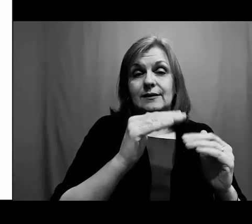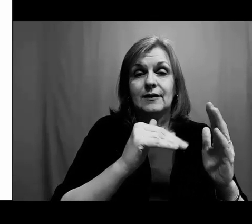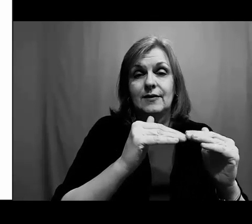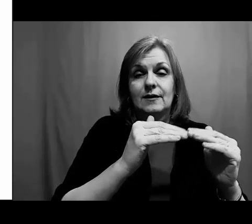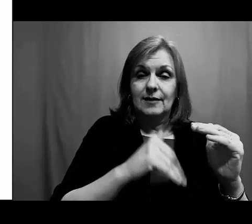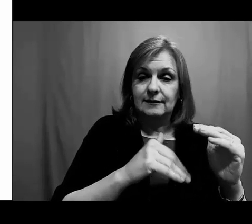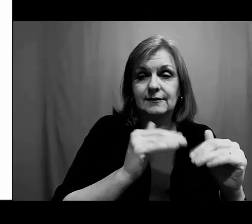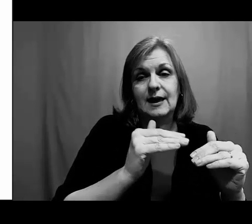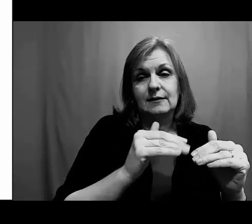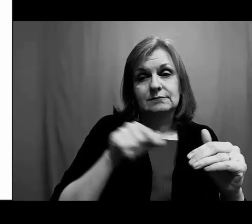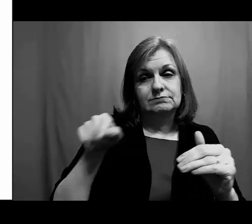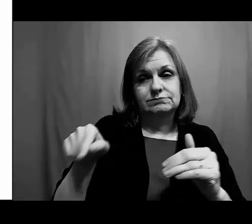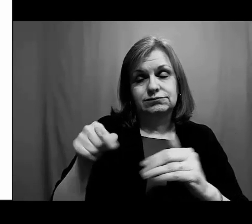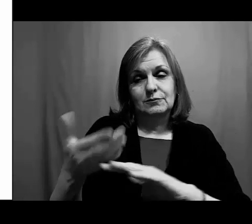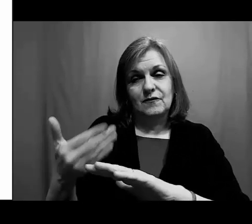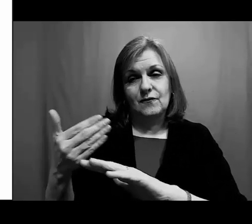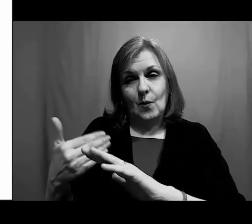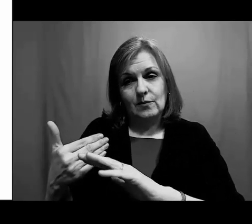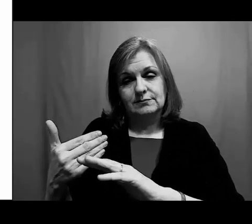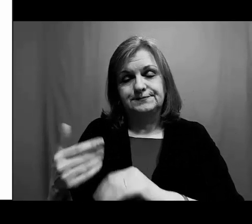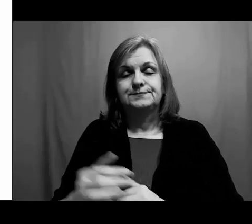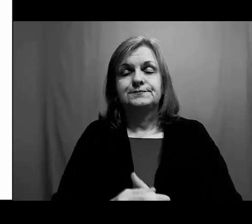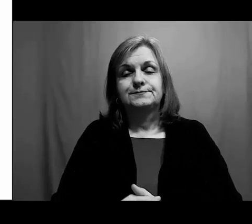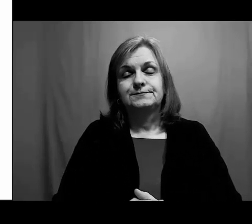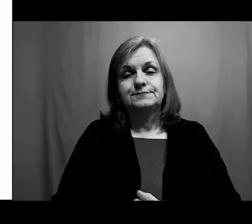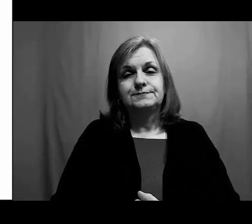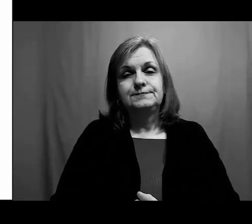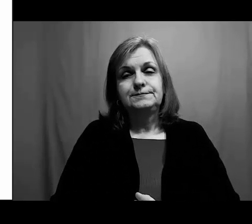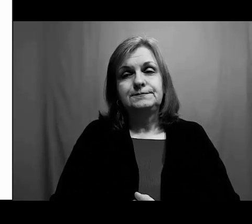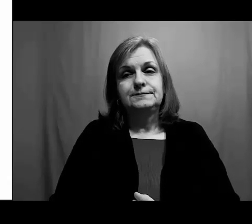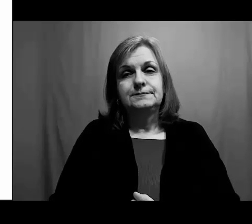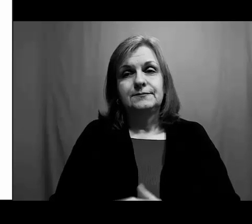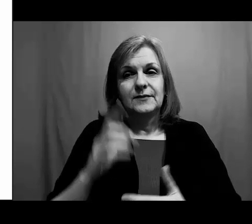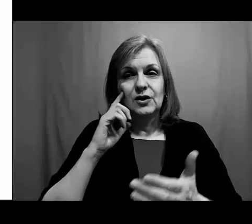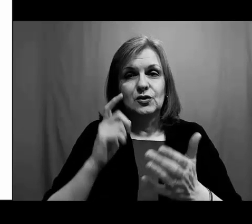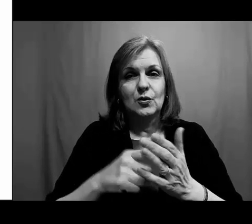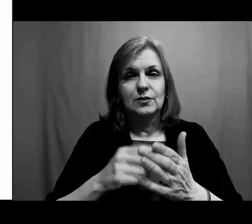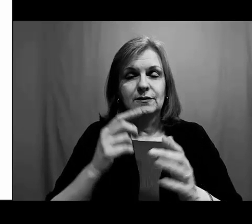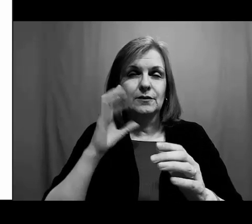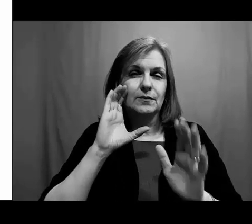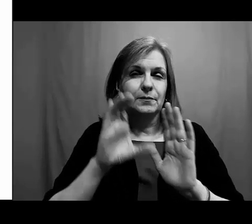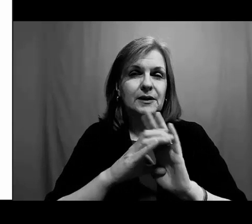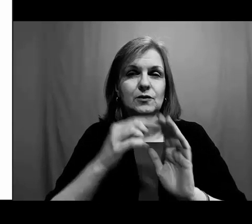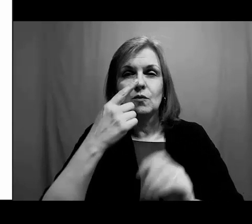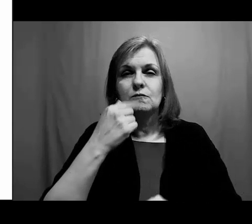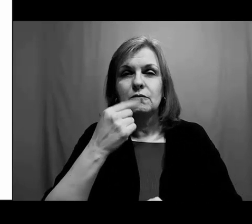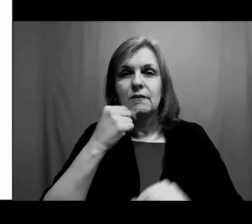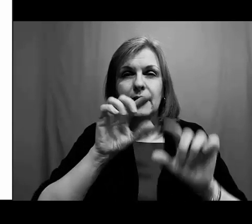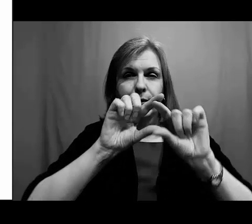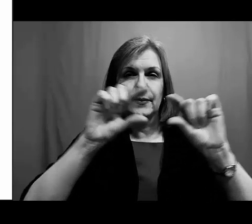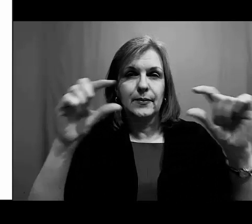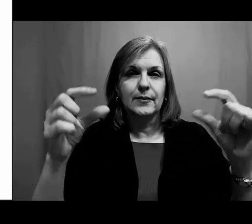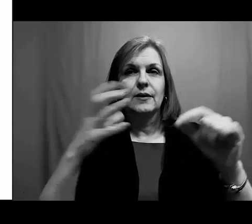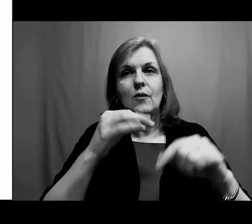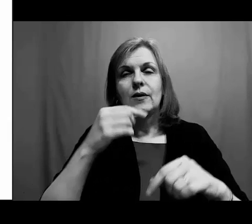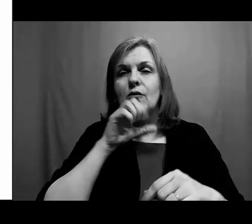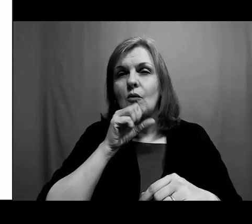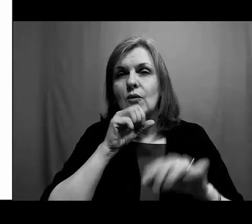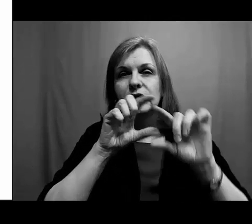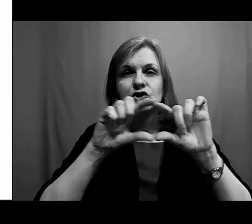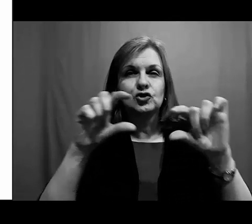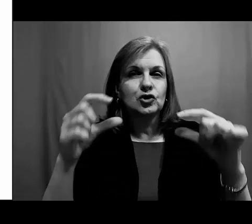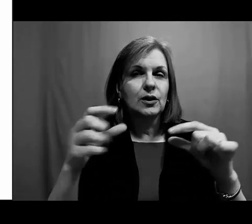temperature from point A, 1951 to 1980? And what you see is all of the red